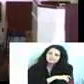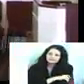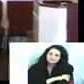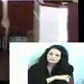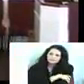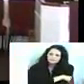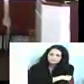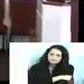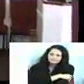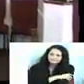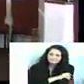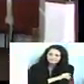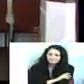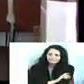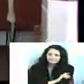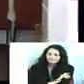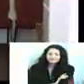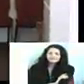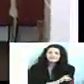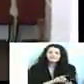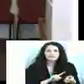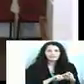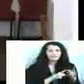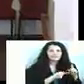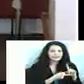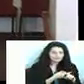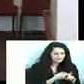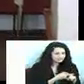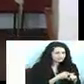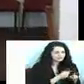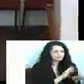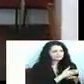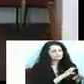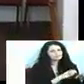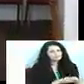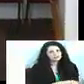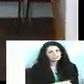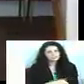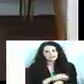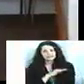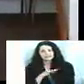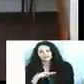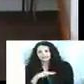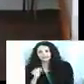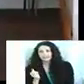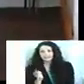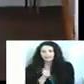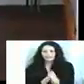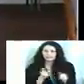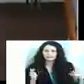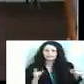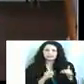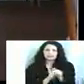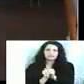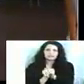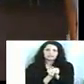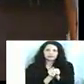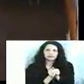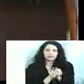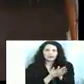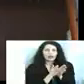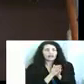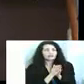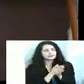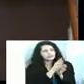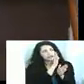So friends, as our musicians and staff and all come together, let's bring our hearts and minds together now as we ask God to bless